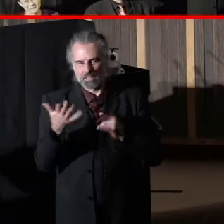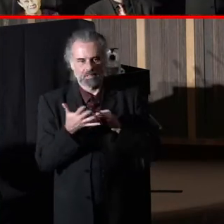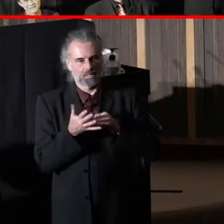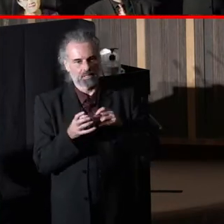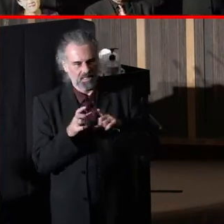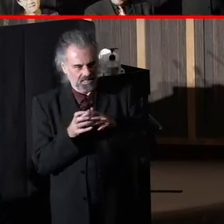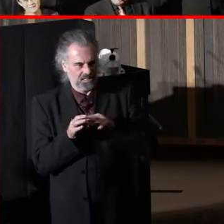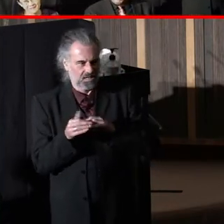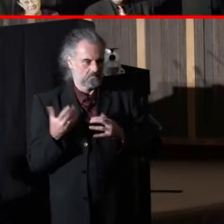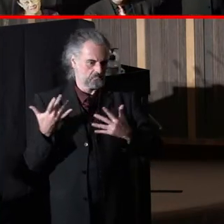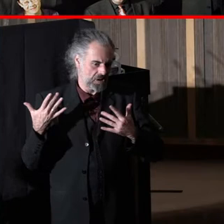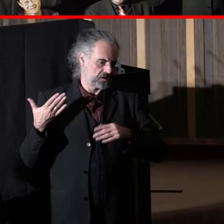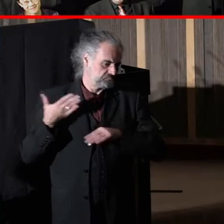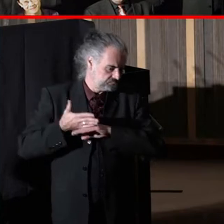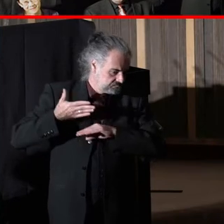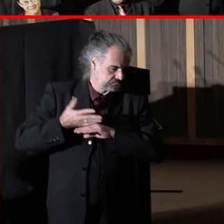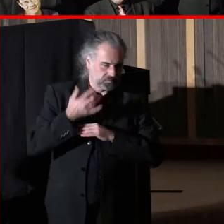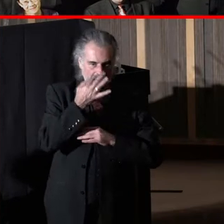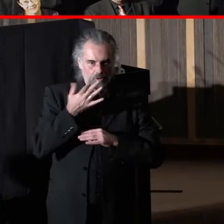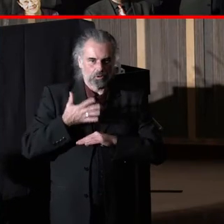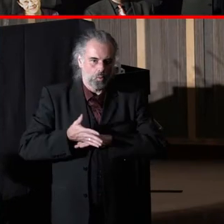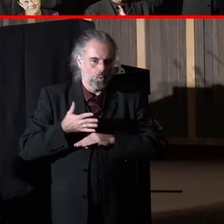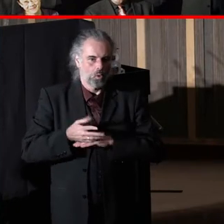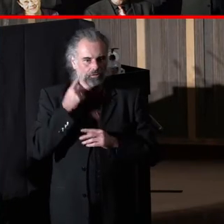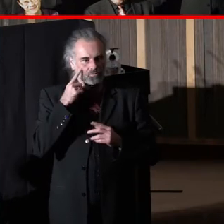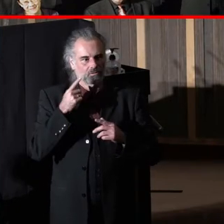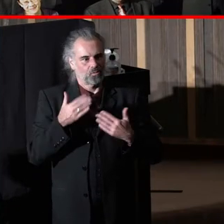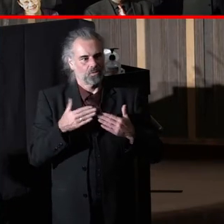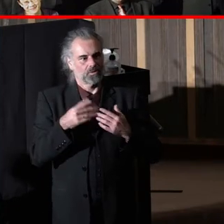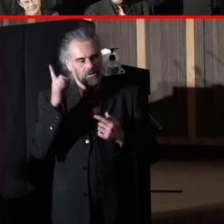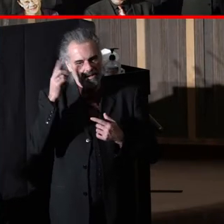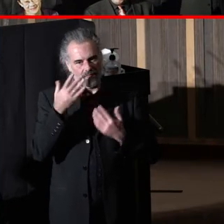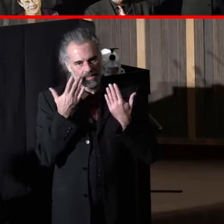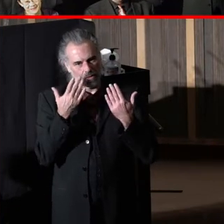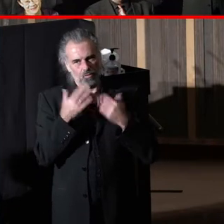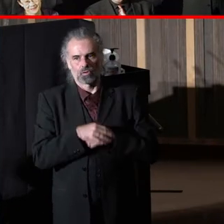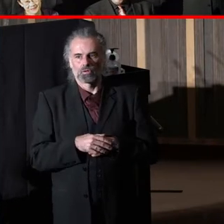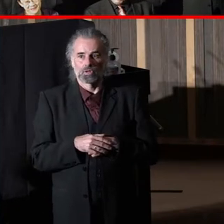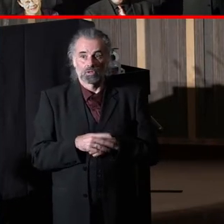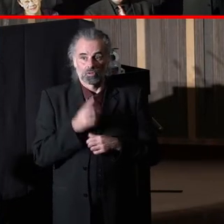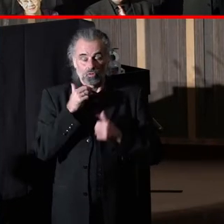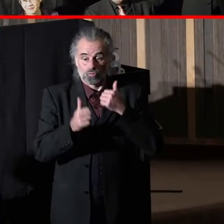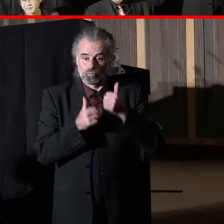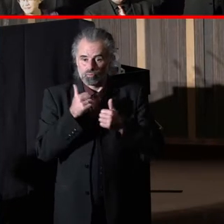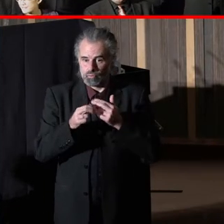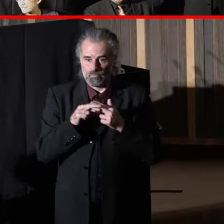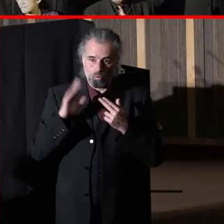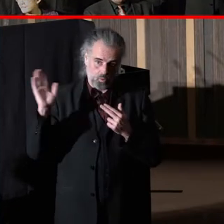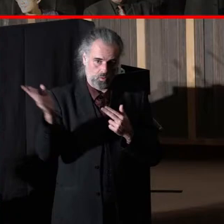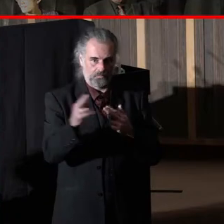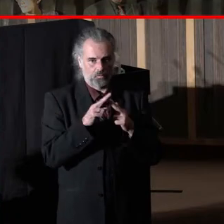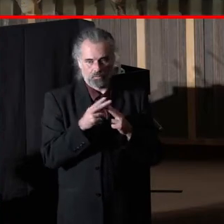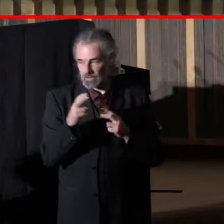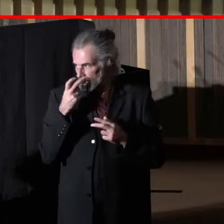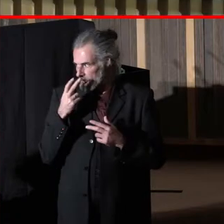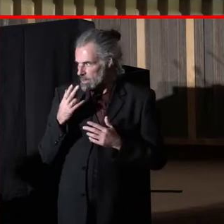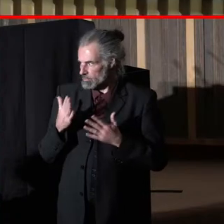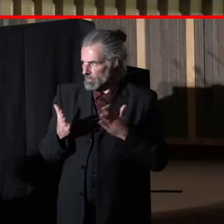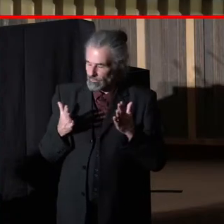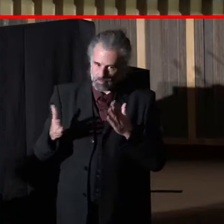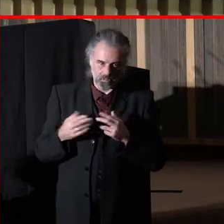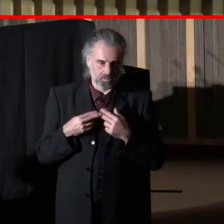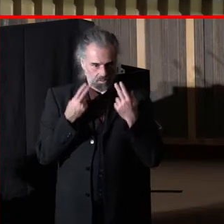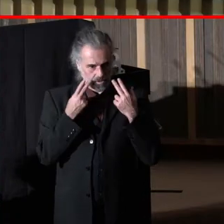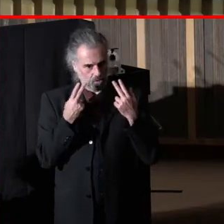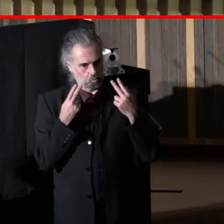putting in many, many hours of work to pull together tonight. So thank you very much. So congratulations to you all for tonight's performance. Thank